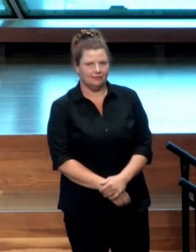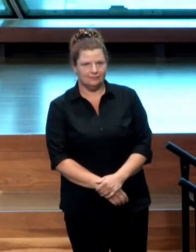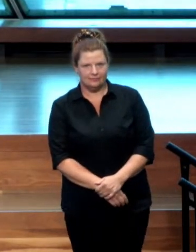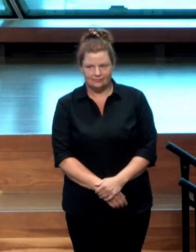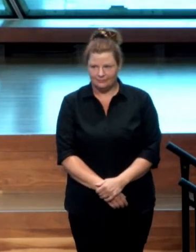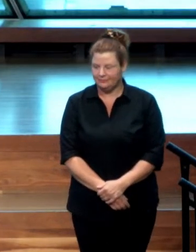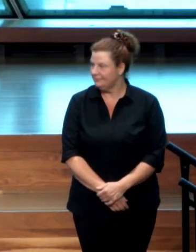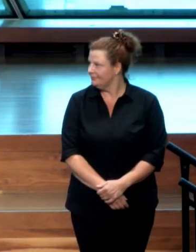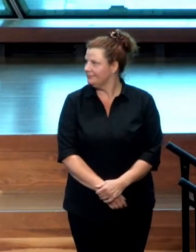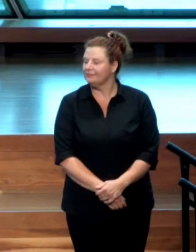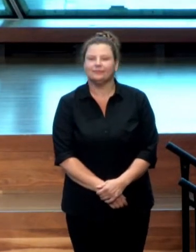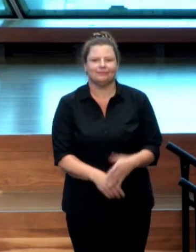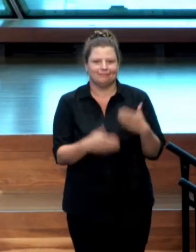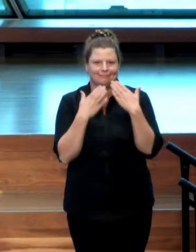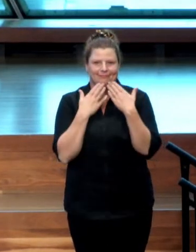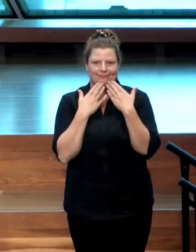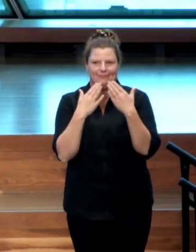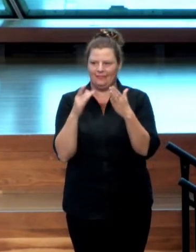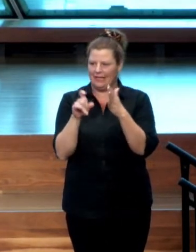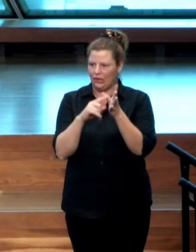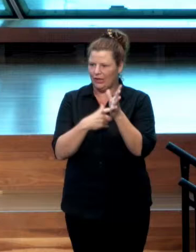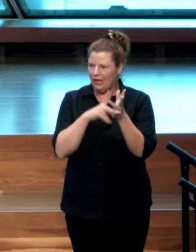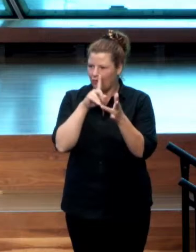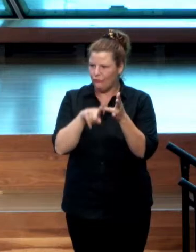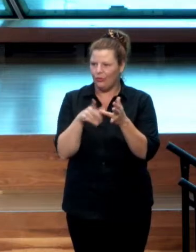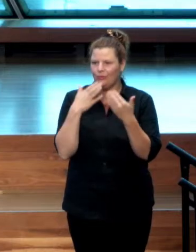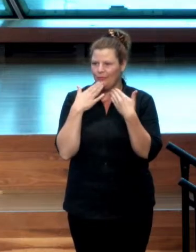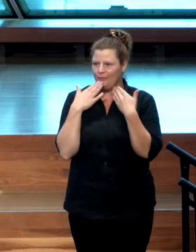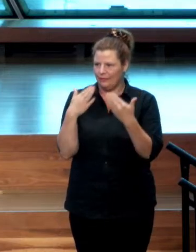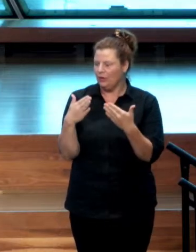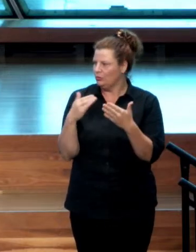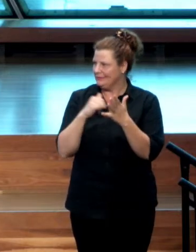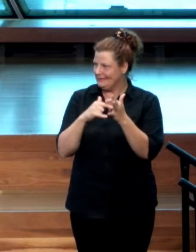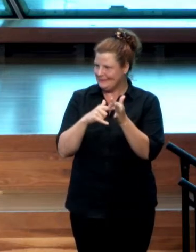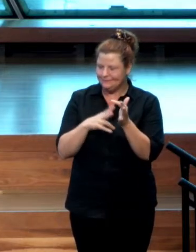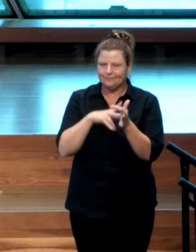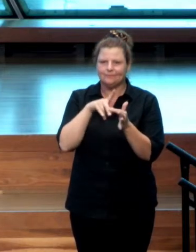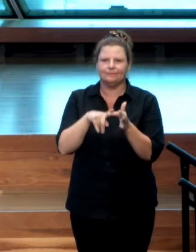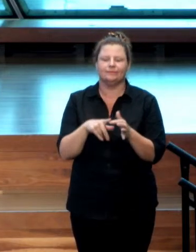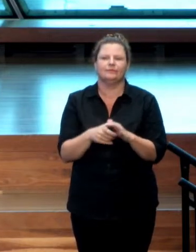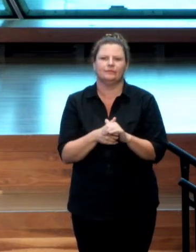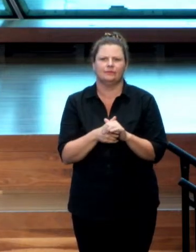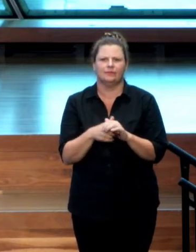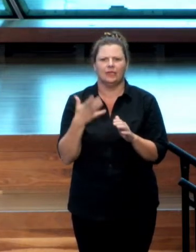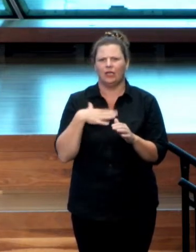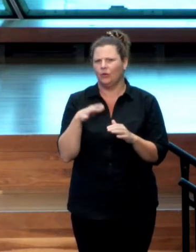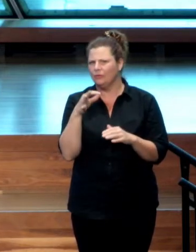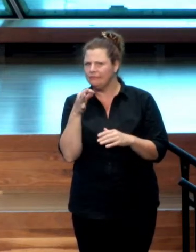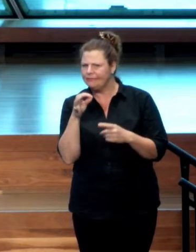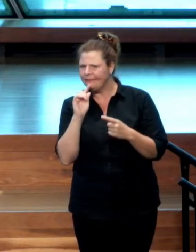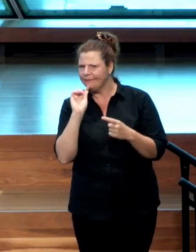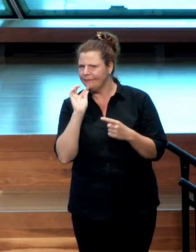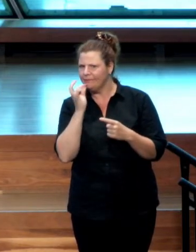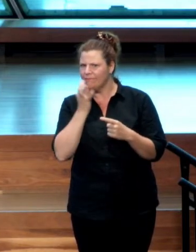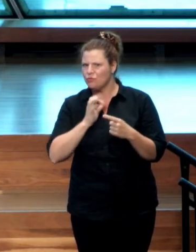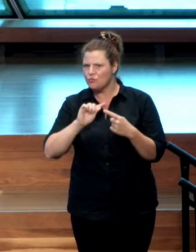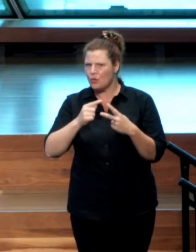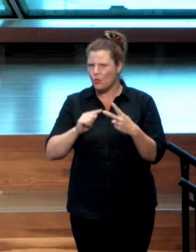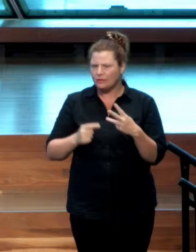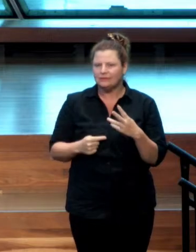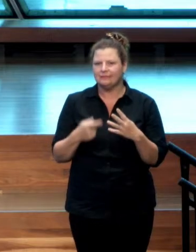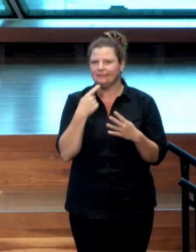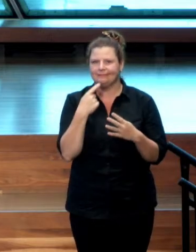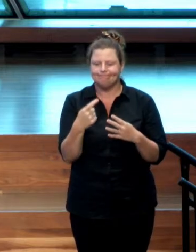Thank you, Cara. Thank you so much, Steve. I just want to pick up on a couple of points there that you raised because it's just